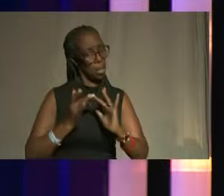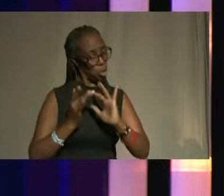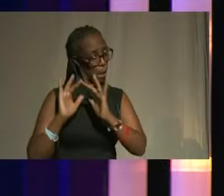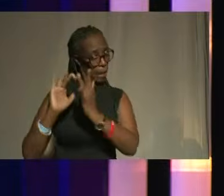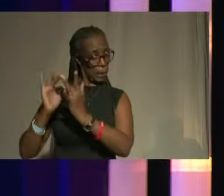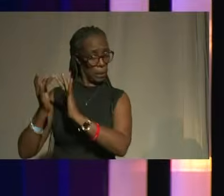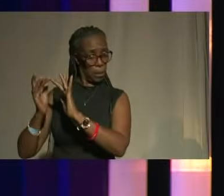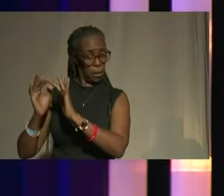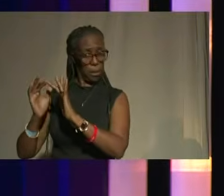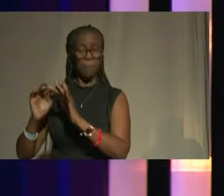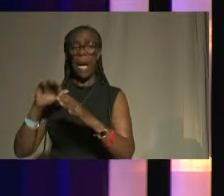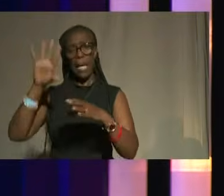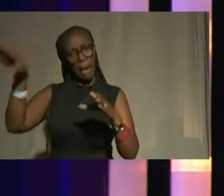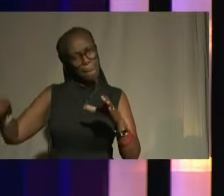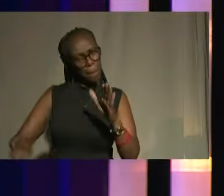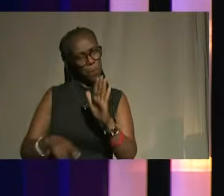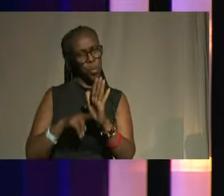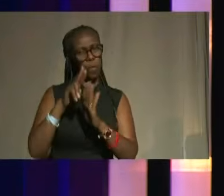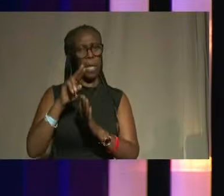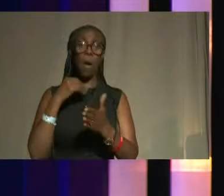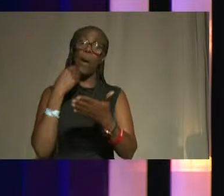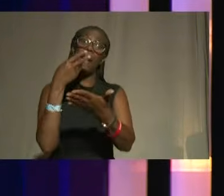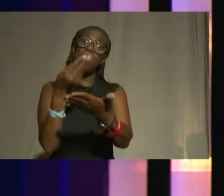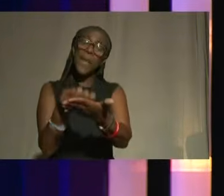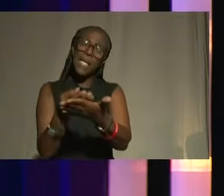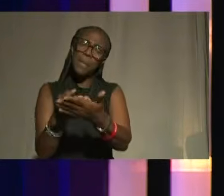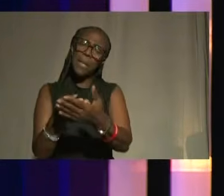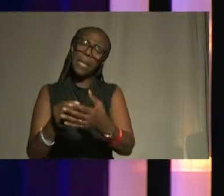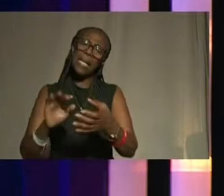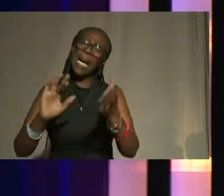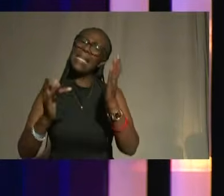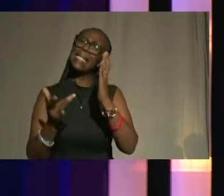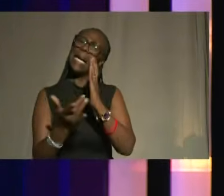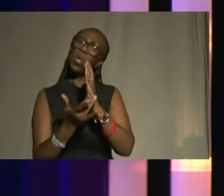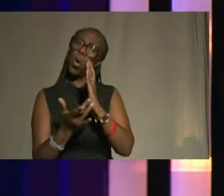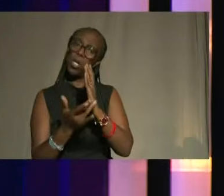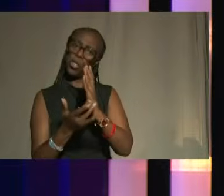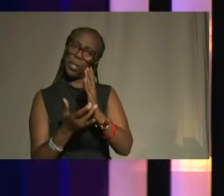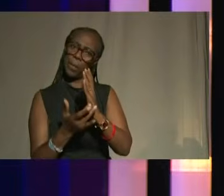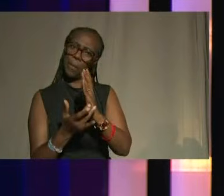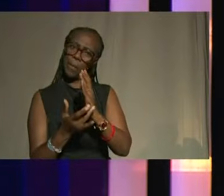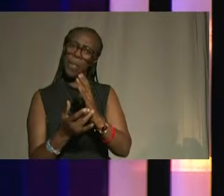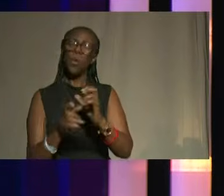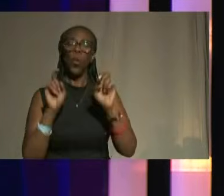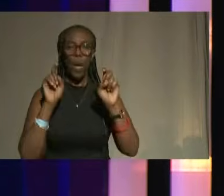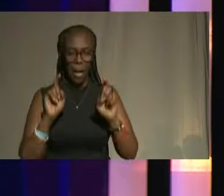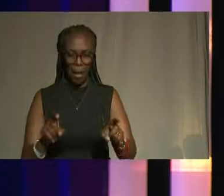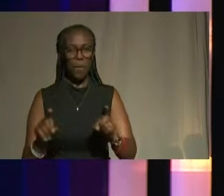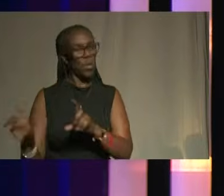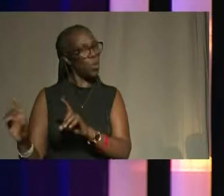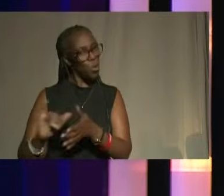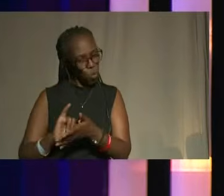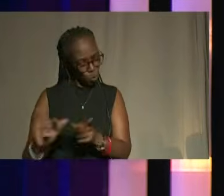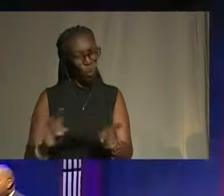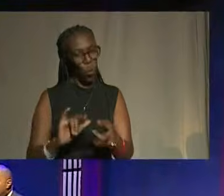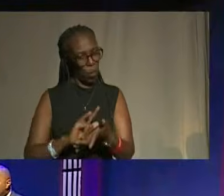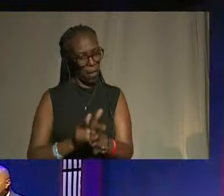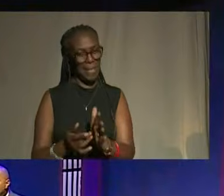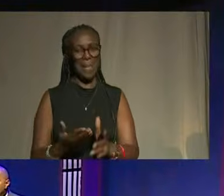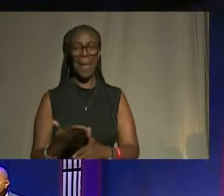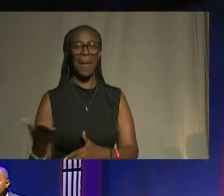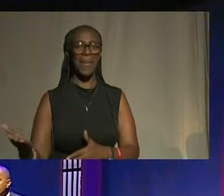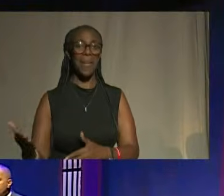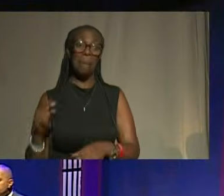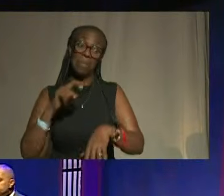in technology. We understand that in order to bring the growth rate up, we are going to have to do these things. You have 45